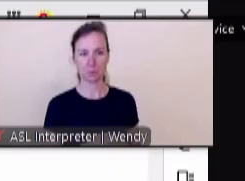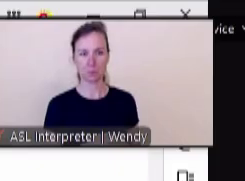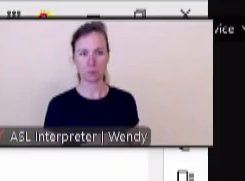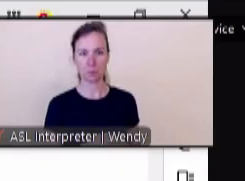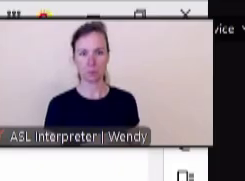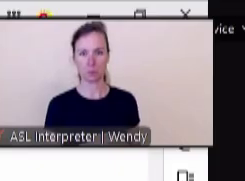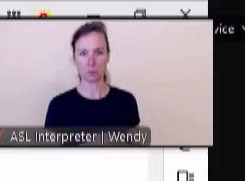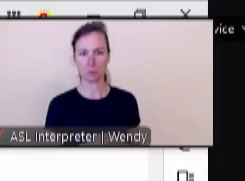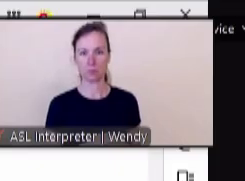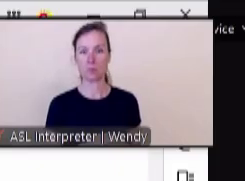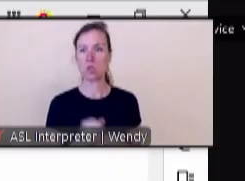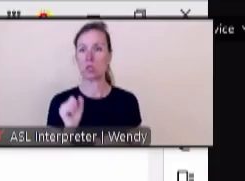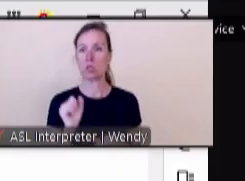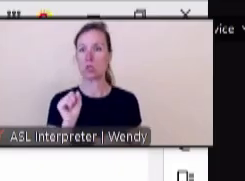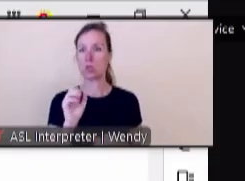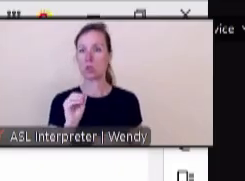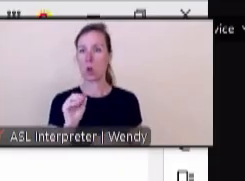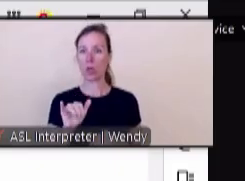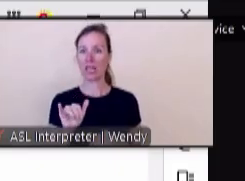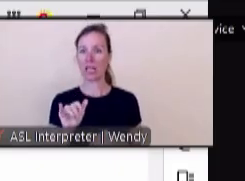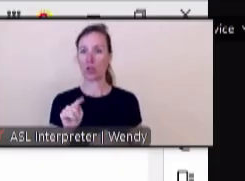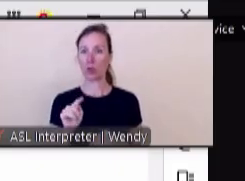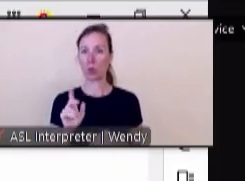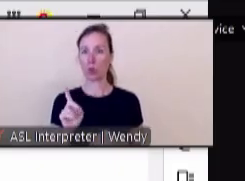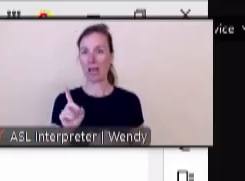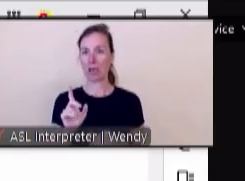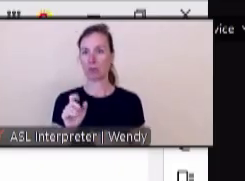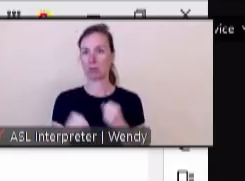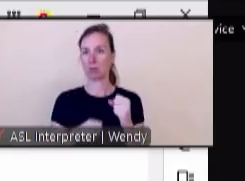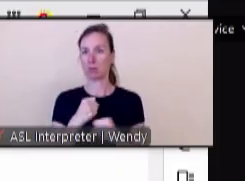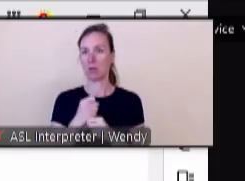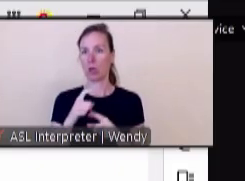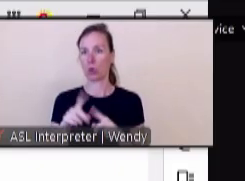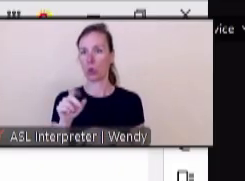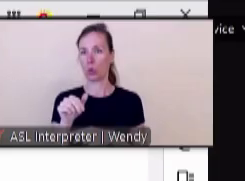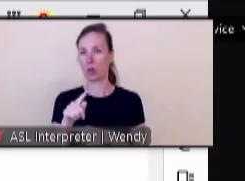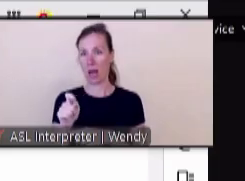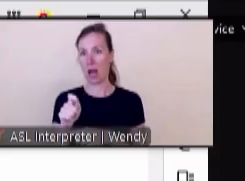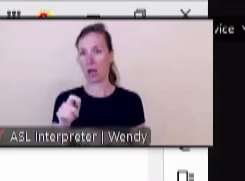year to date, we're almost at 700,000.